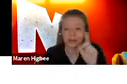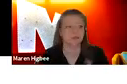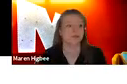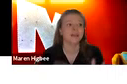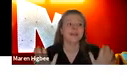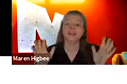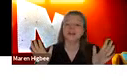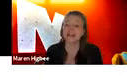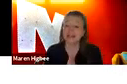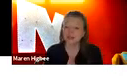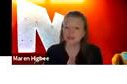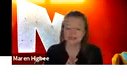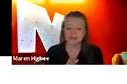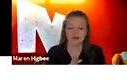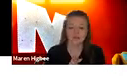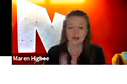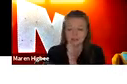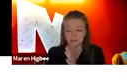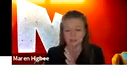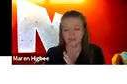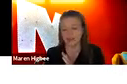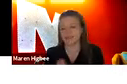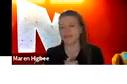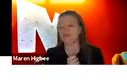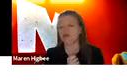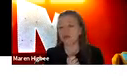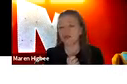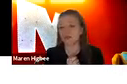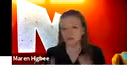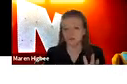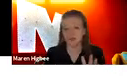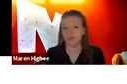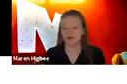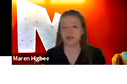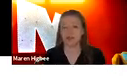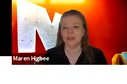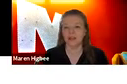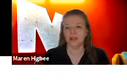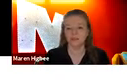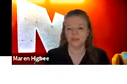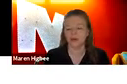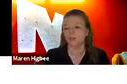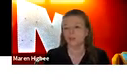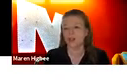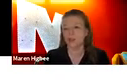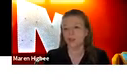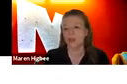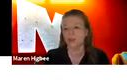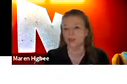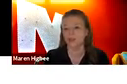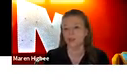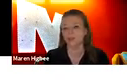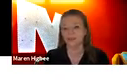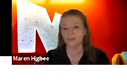kind of a quick click through. But anyways, um, as Isabella said, as Isabella introduced me, I'm Maren Higby. I am the director of development